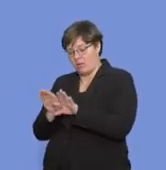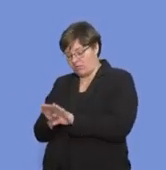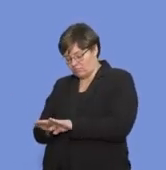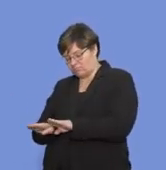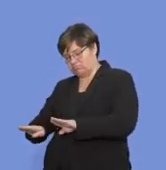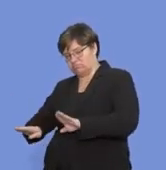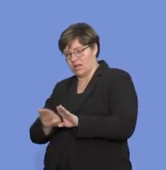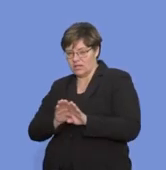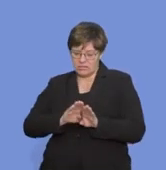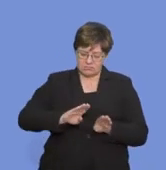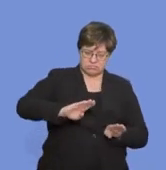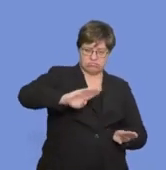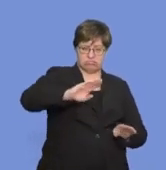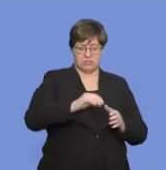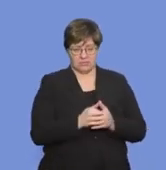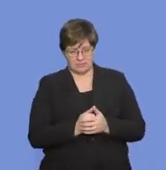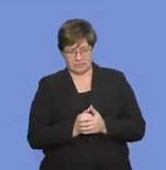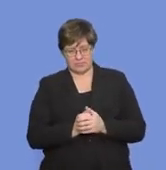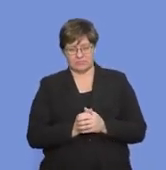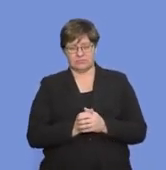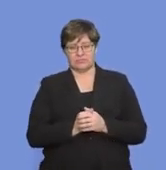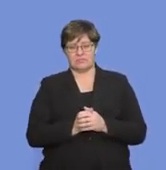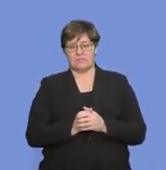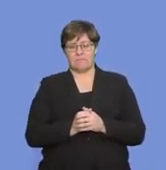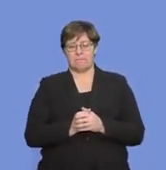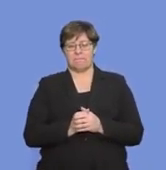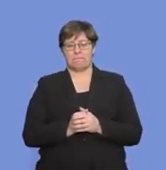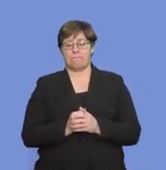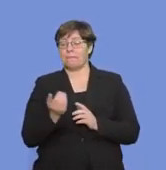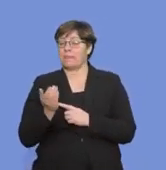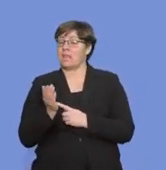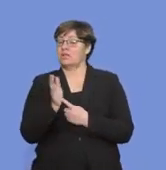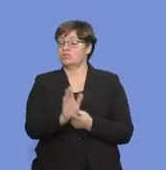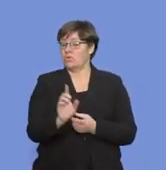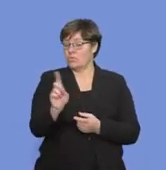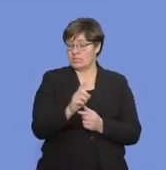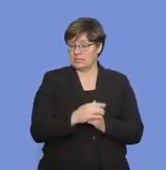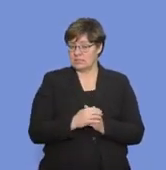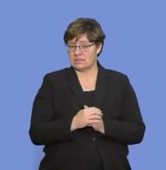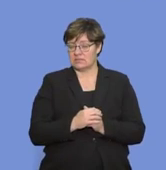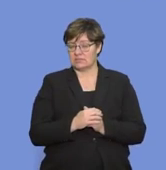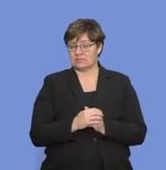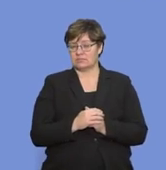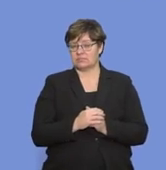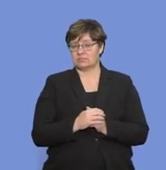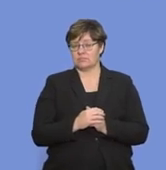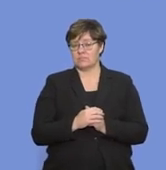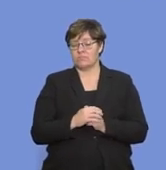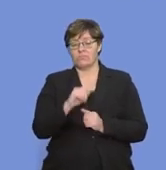island off the East African coast. So what it shows us is